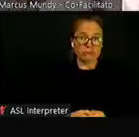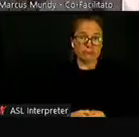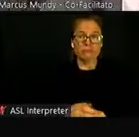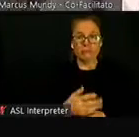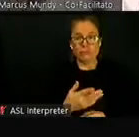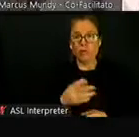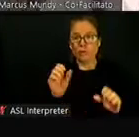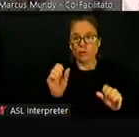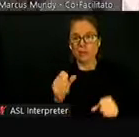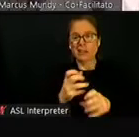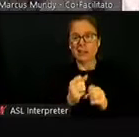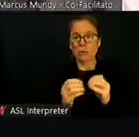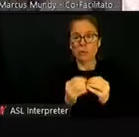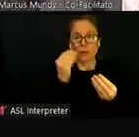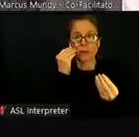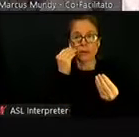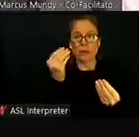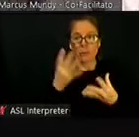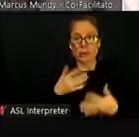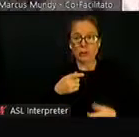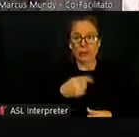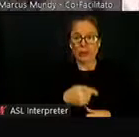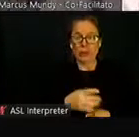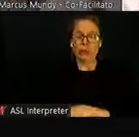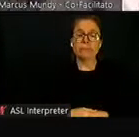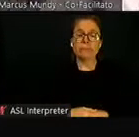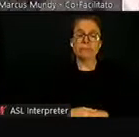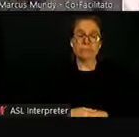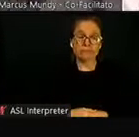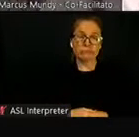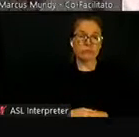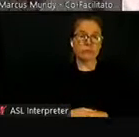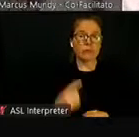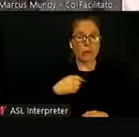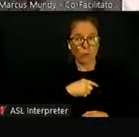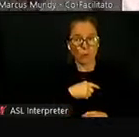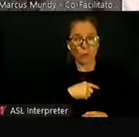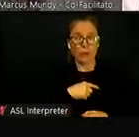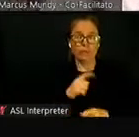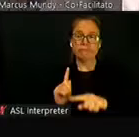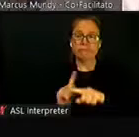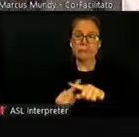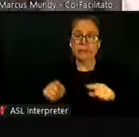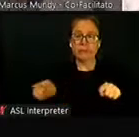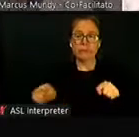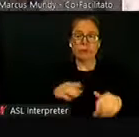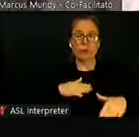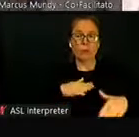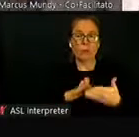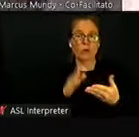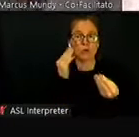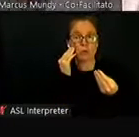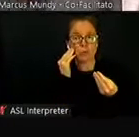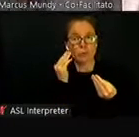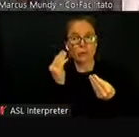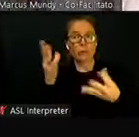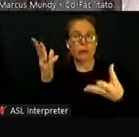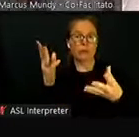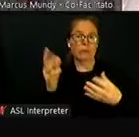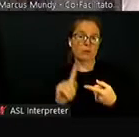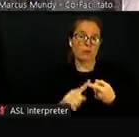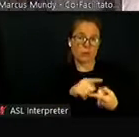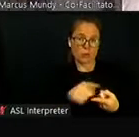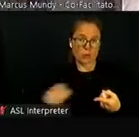more information. So that is our way of providing more information to you as a self-service kind of guide. But keep in